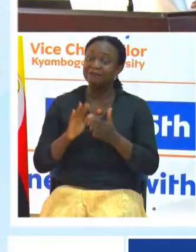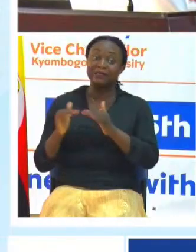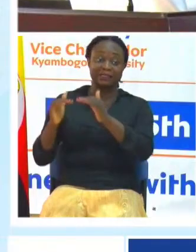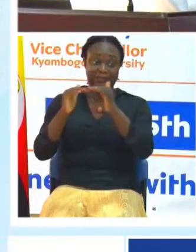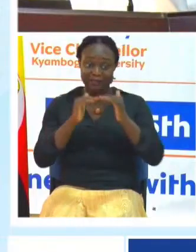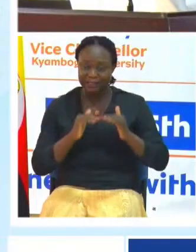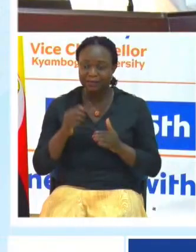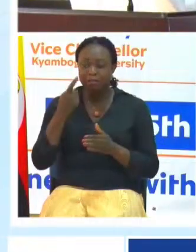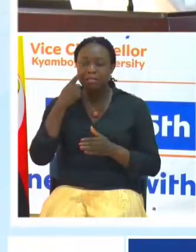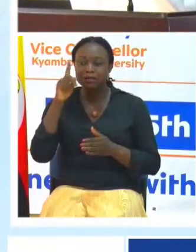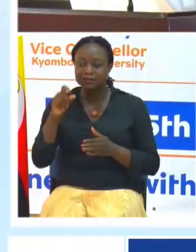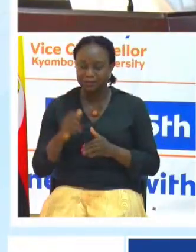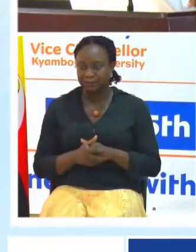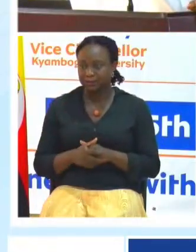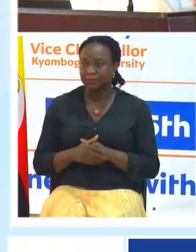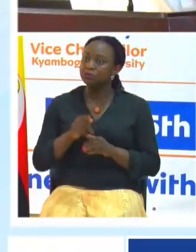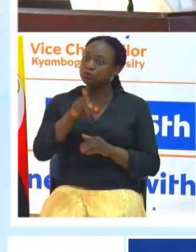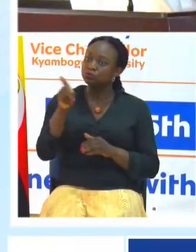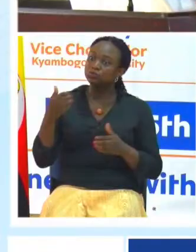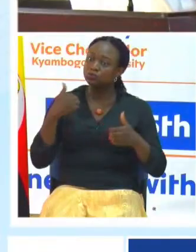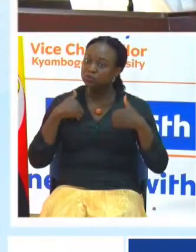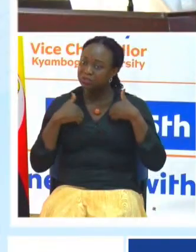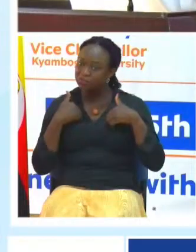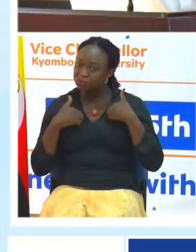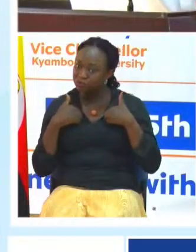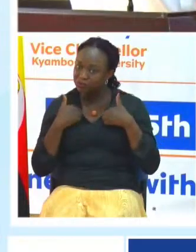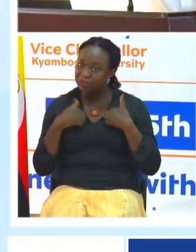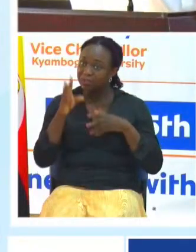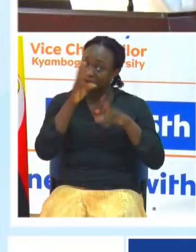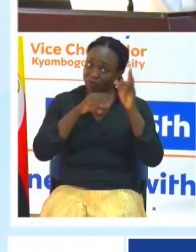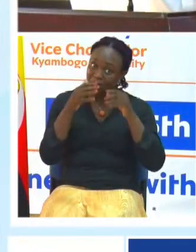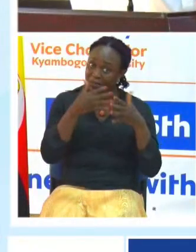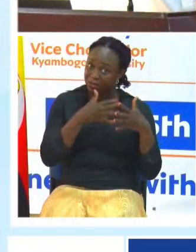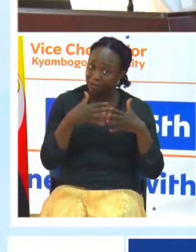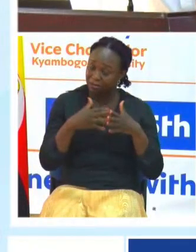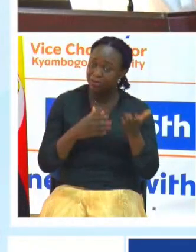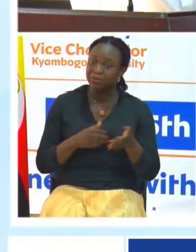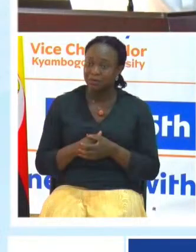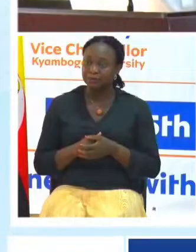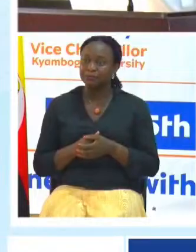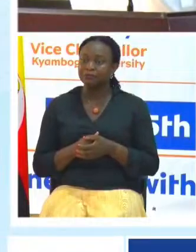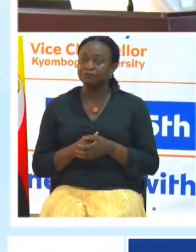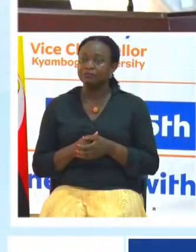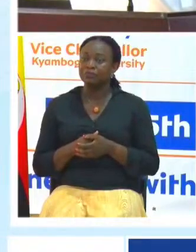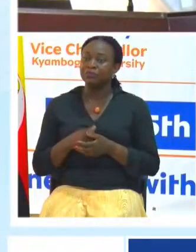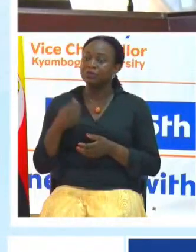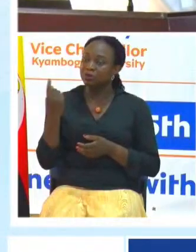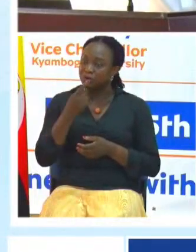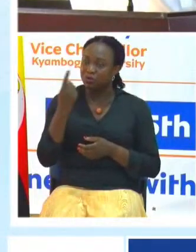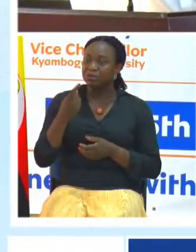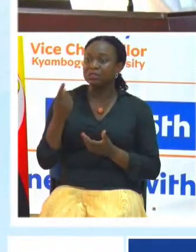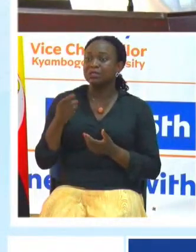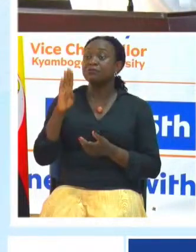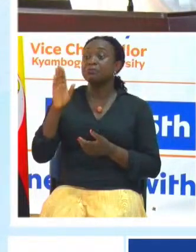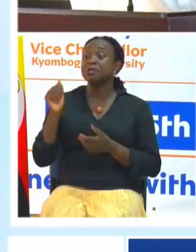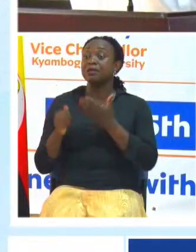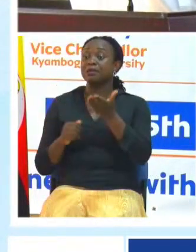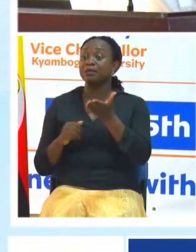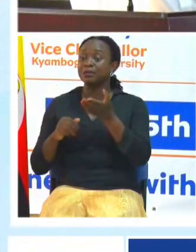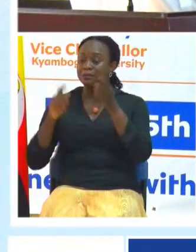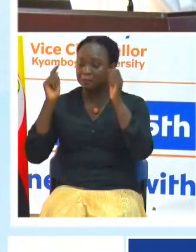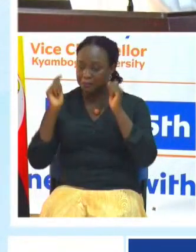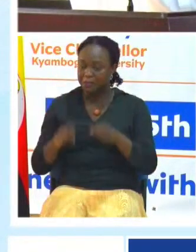test that you prospective international students who wish to study in the United States, only for graduates, you will have